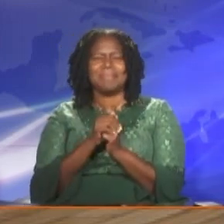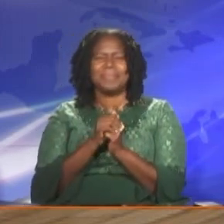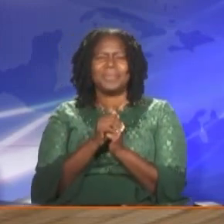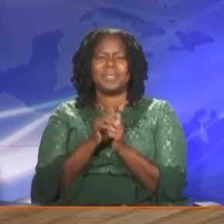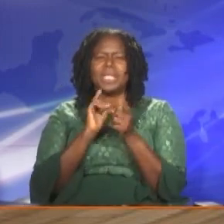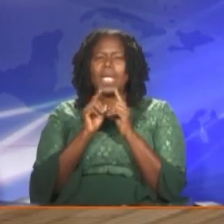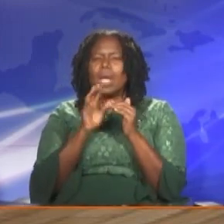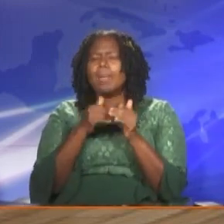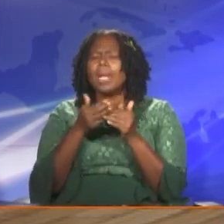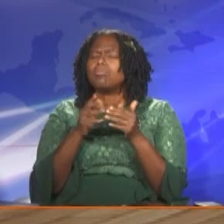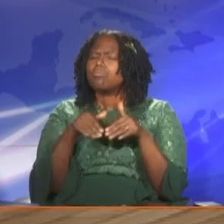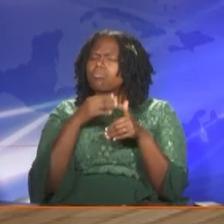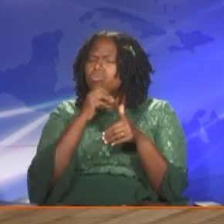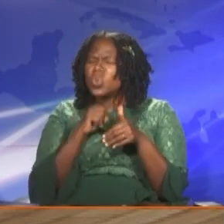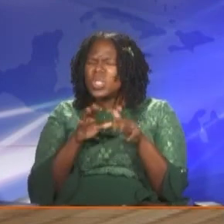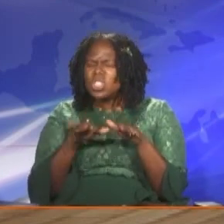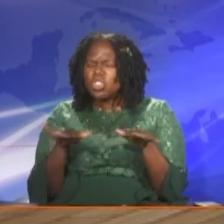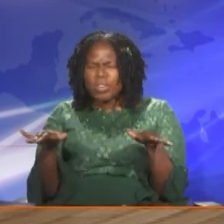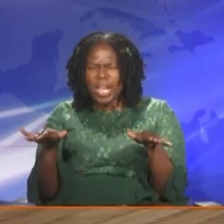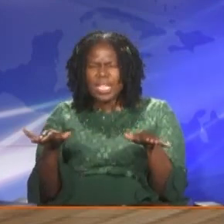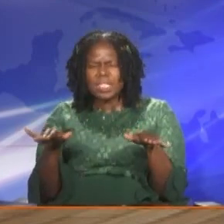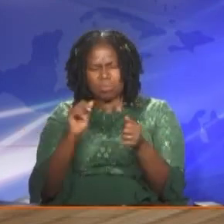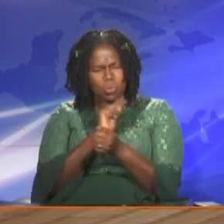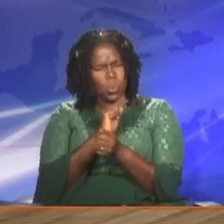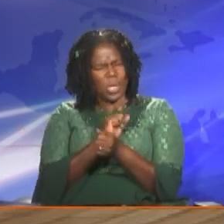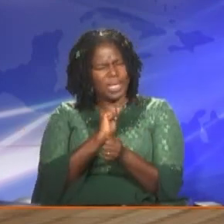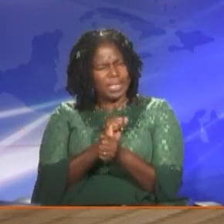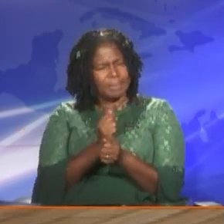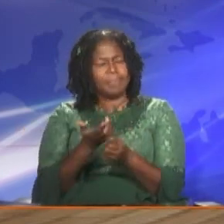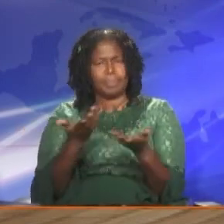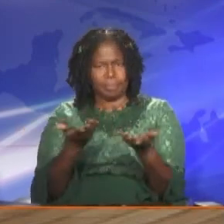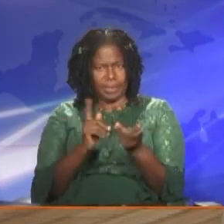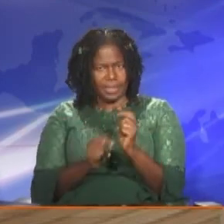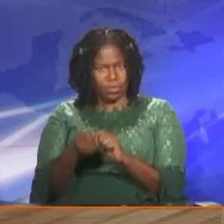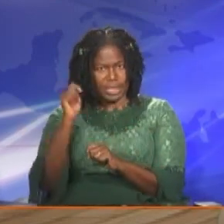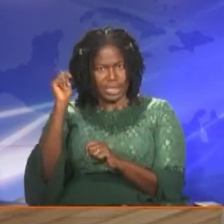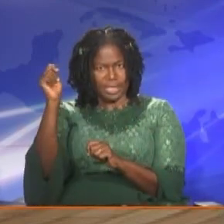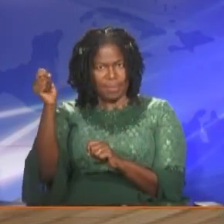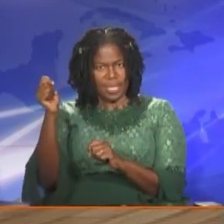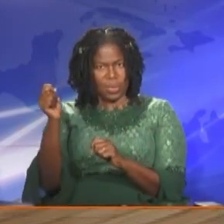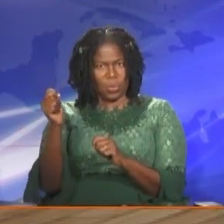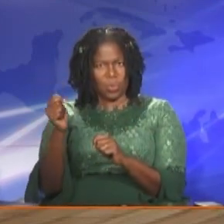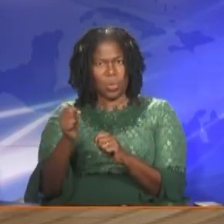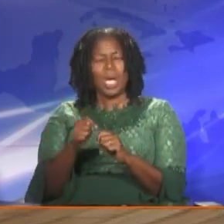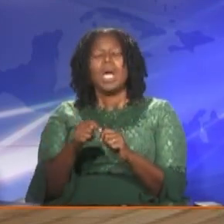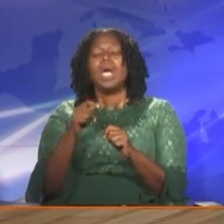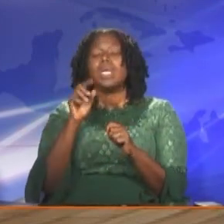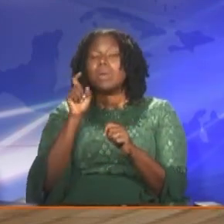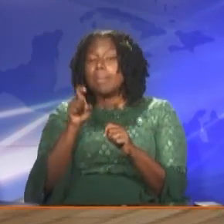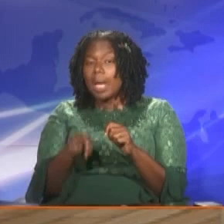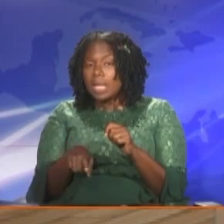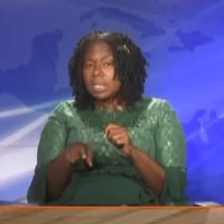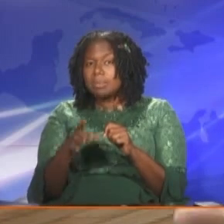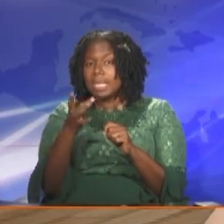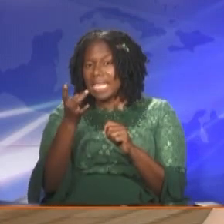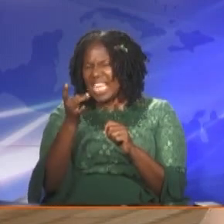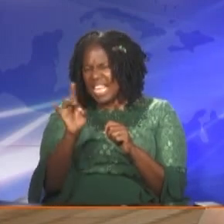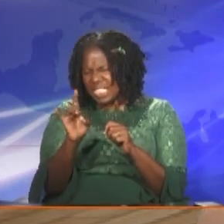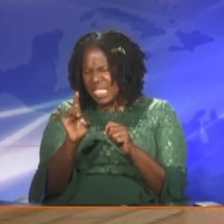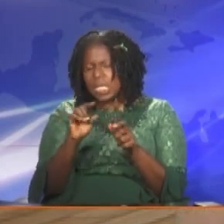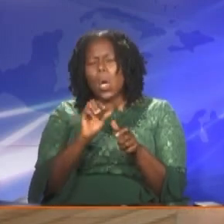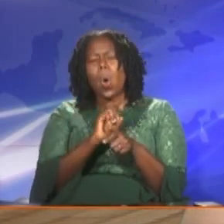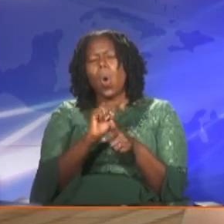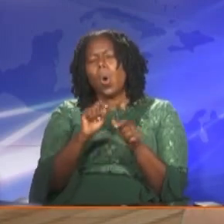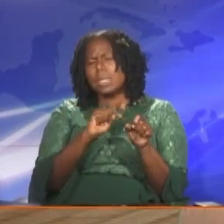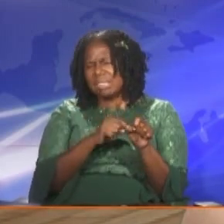the age of children working, and in Trinidad and Tobago, the legal age really is 18, but some children may start at